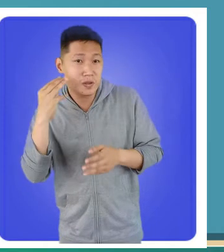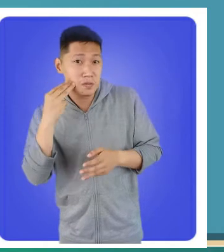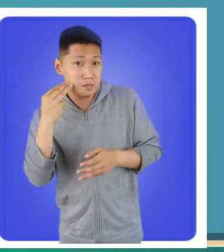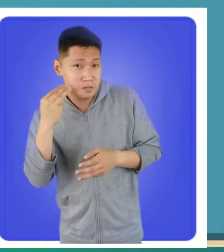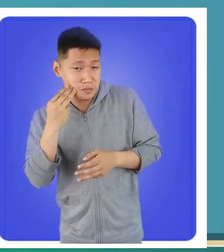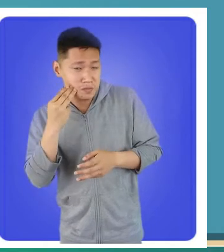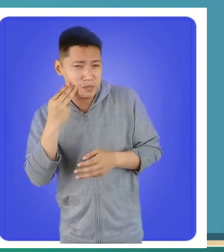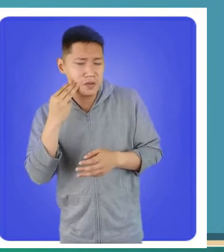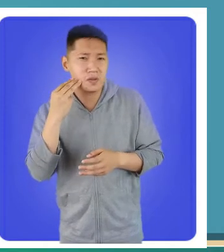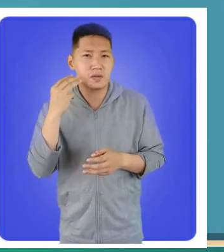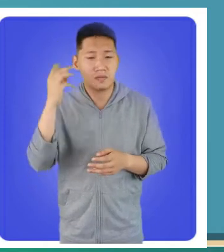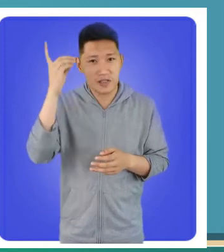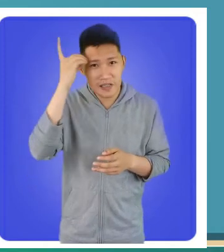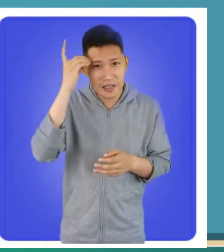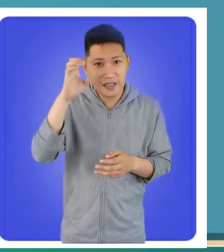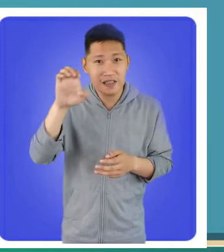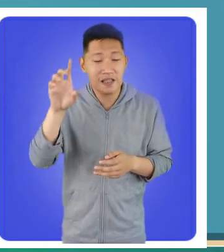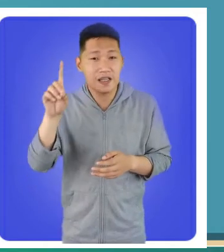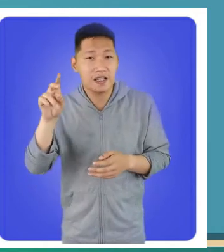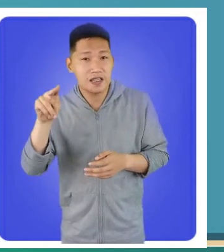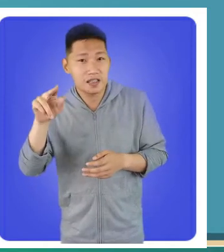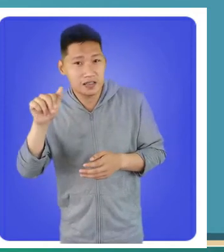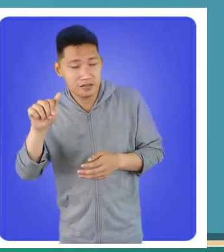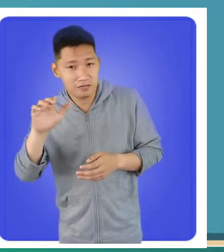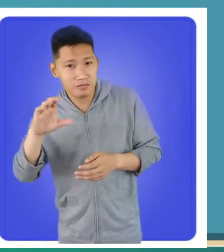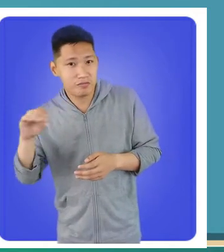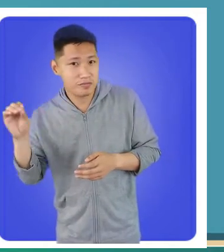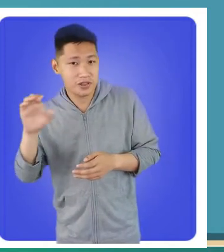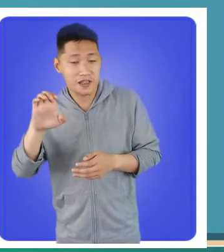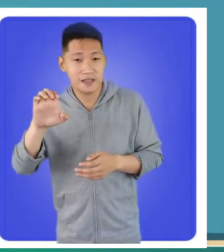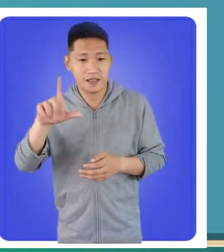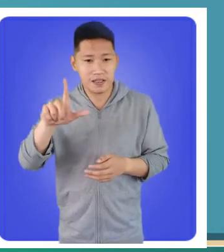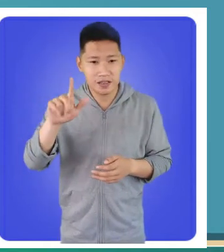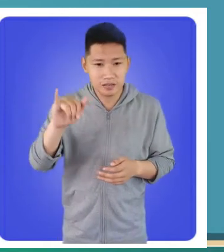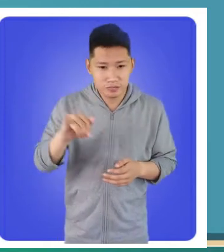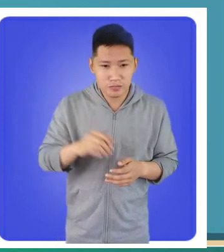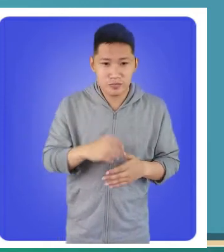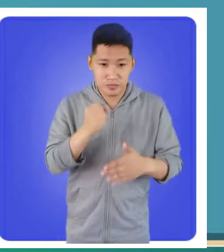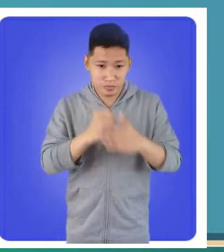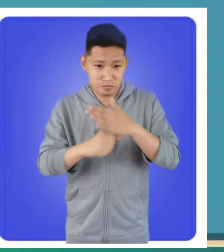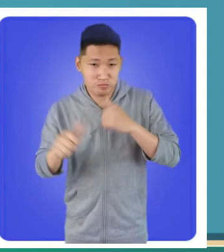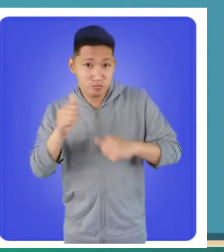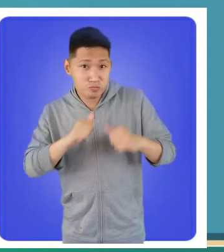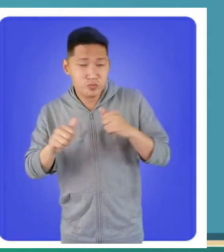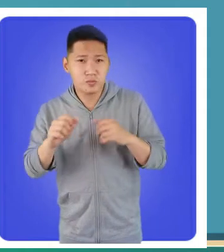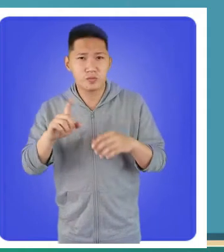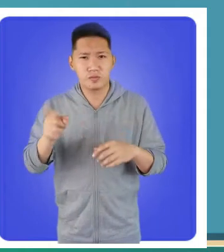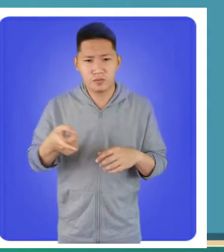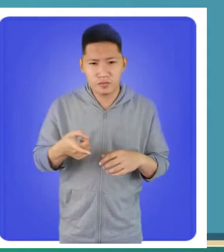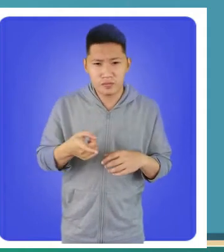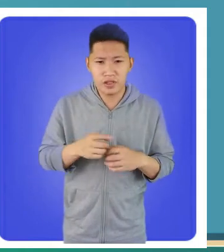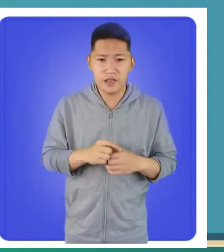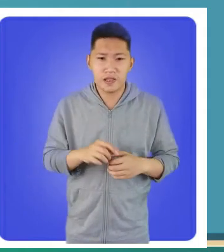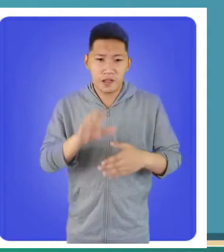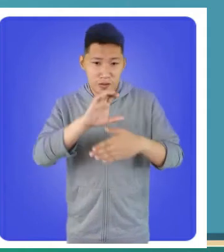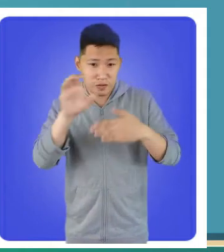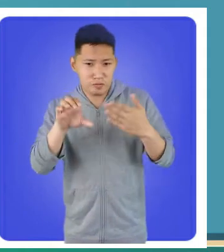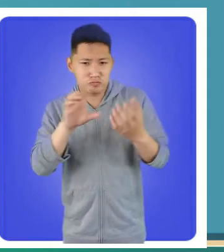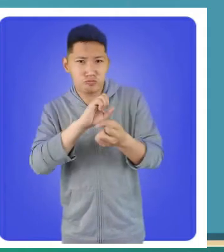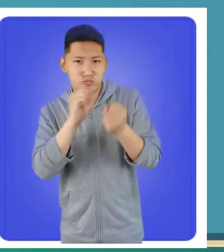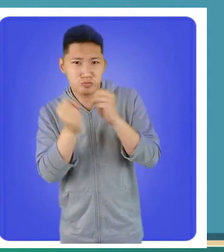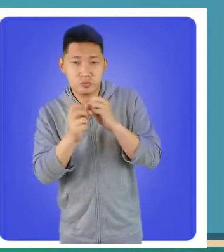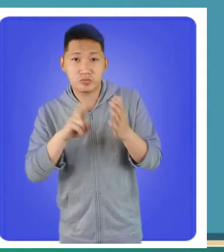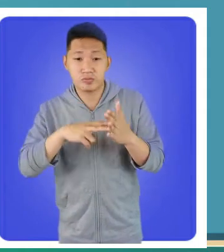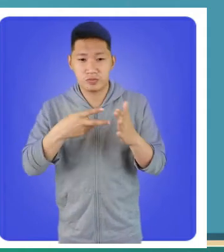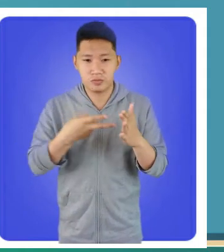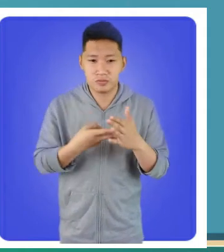author's dad, Edna, and Ellie. The simple act of adding a comma completely changed the